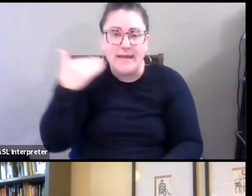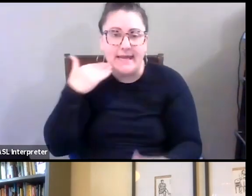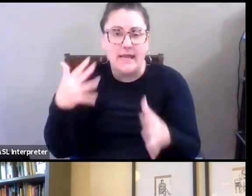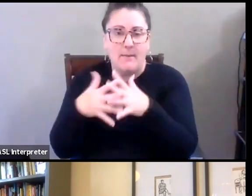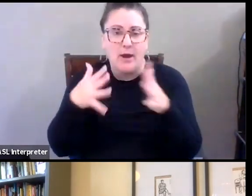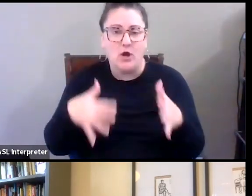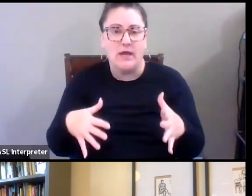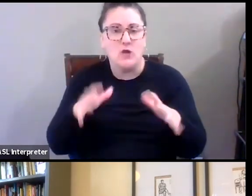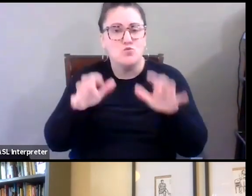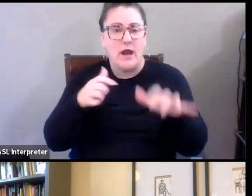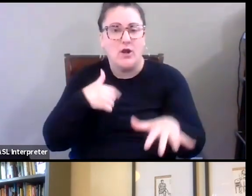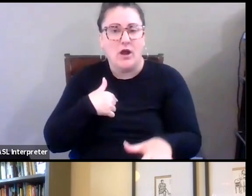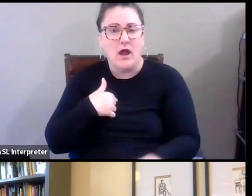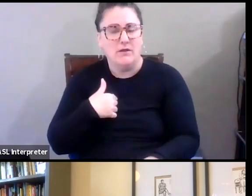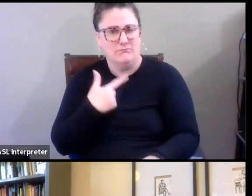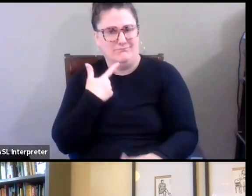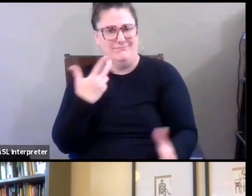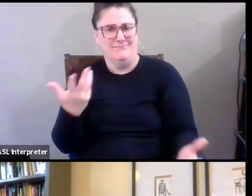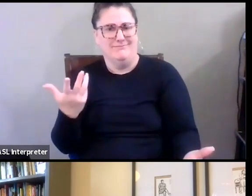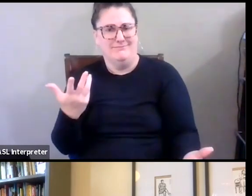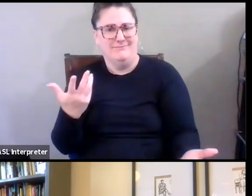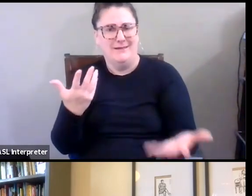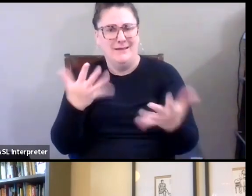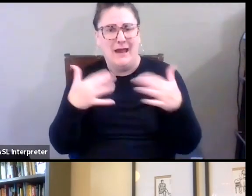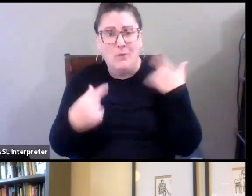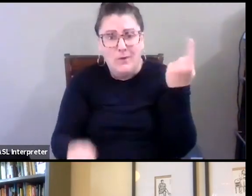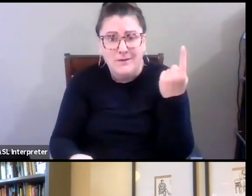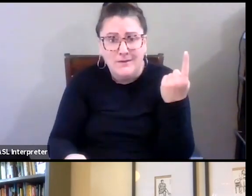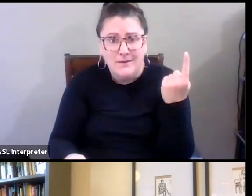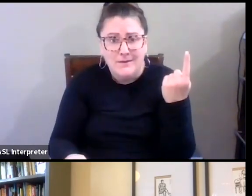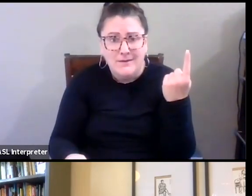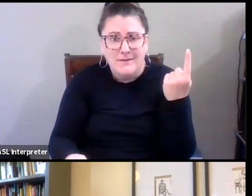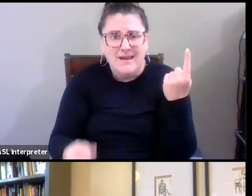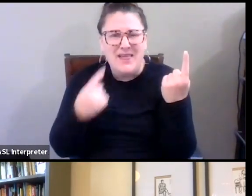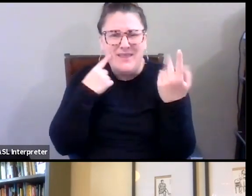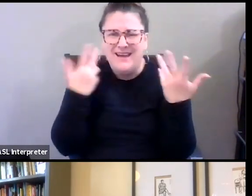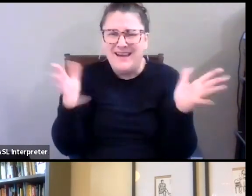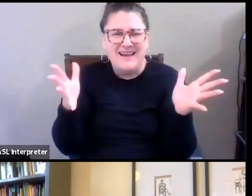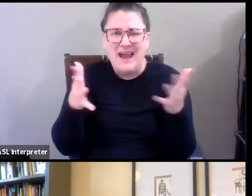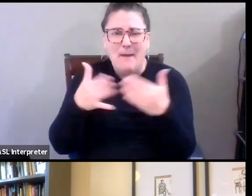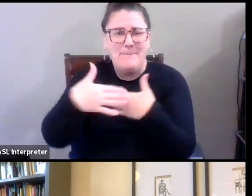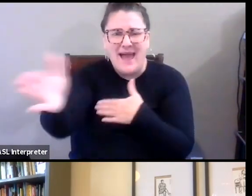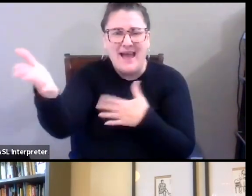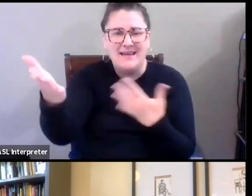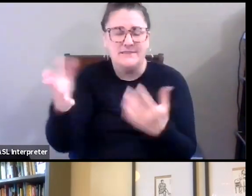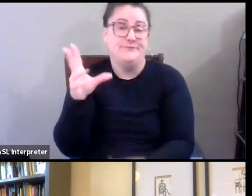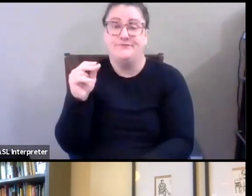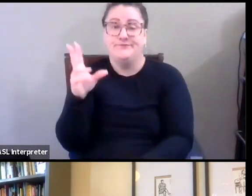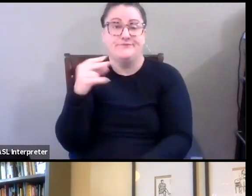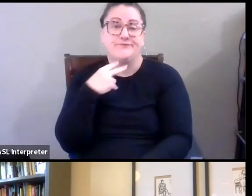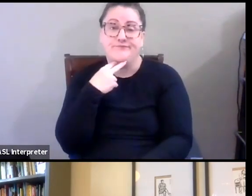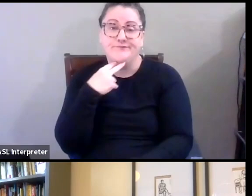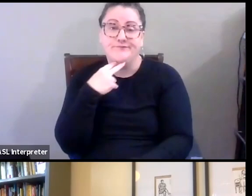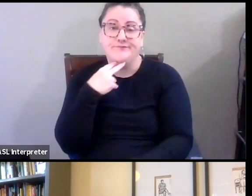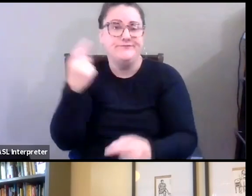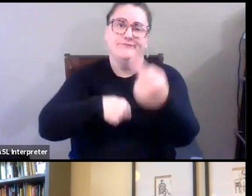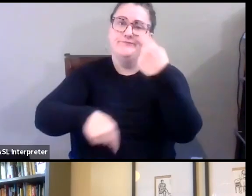writer. And I was I just thought that we had gone past that. And yet, no, we yeah.